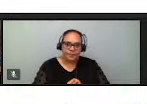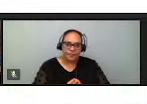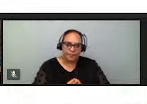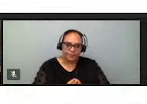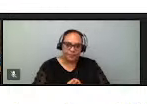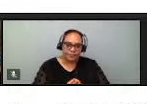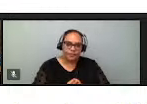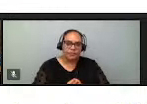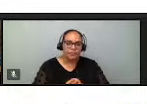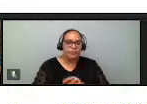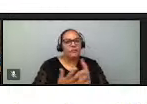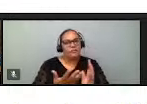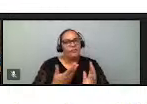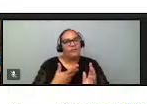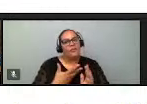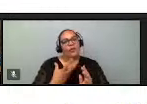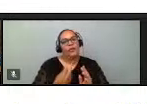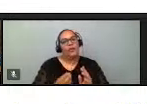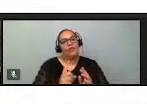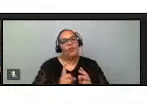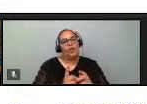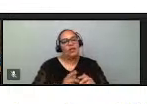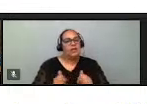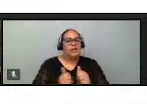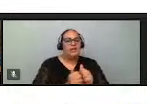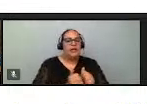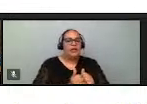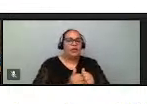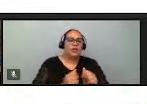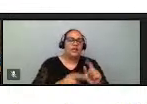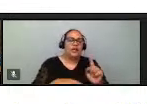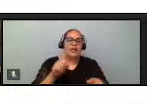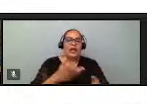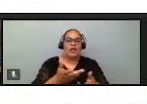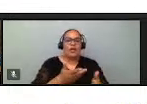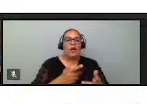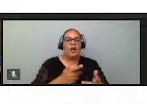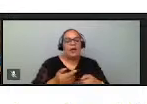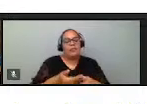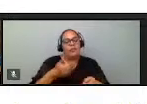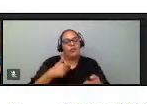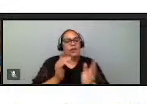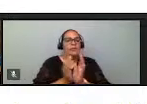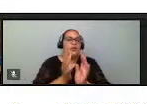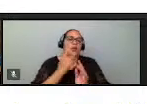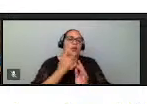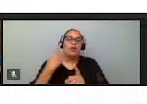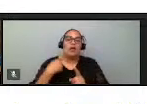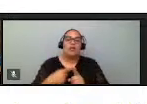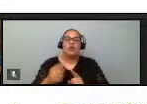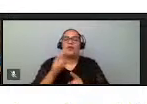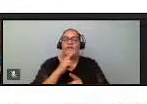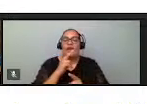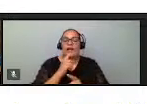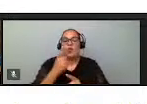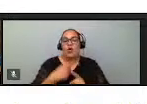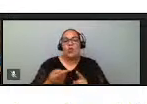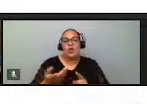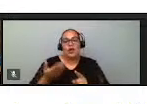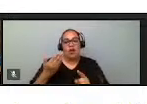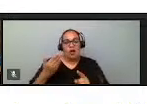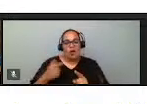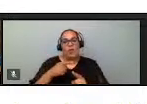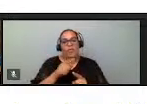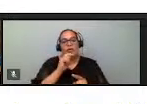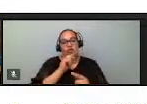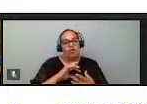had the stakeholder dialogue but we had a pre-meeting last week Friday a week ago and it was